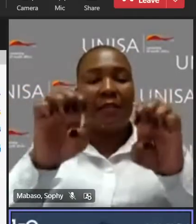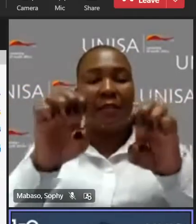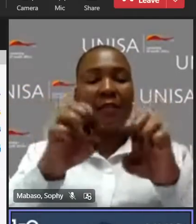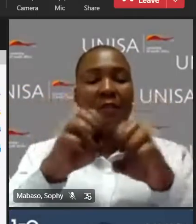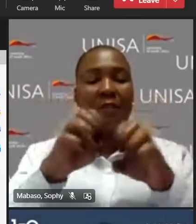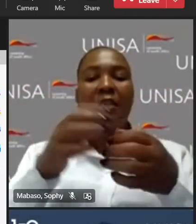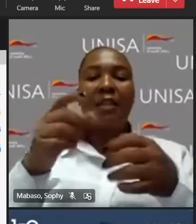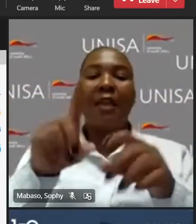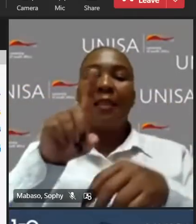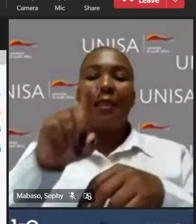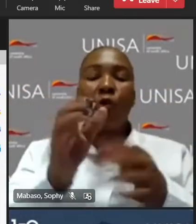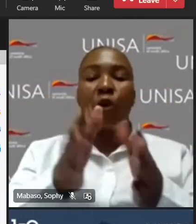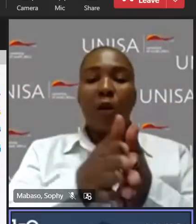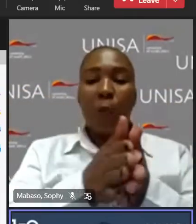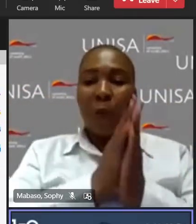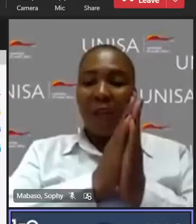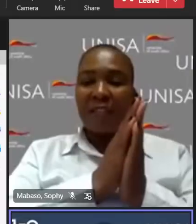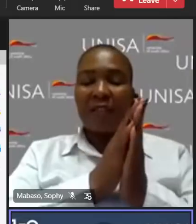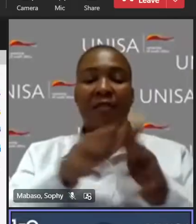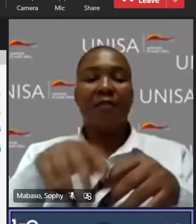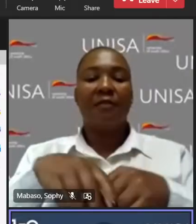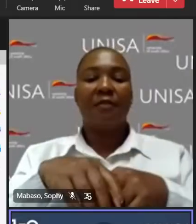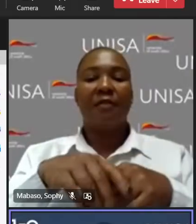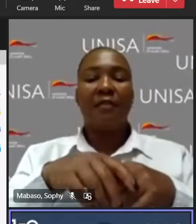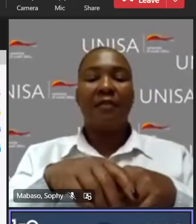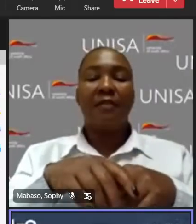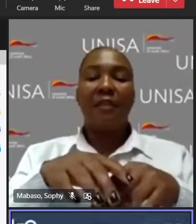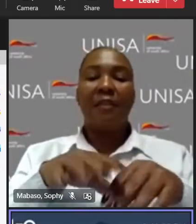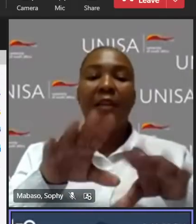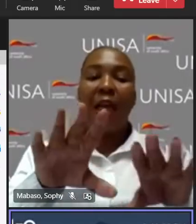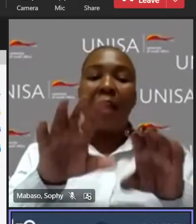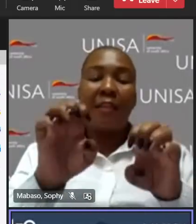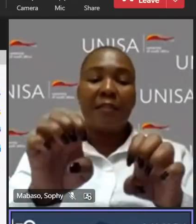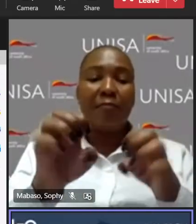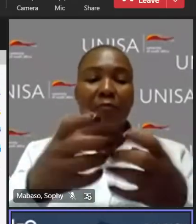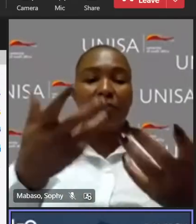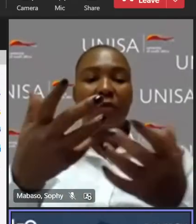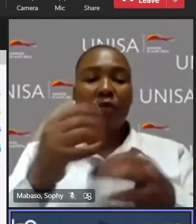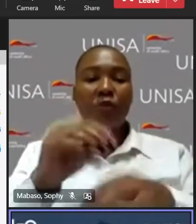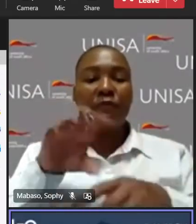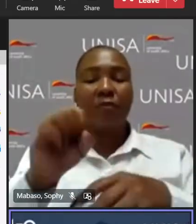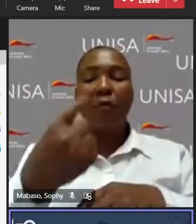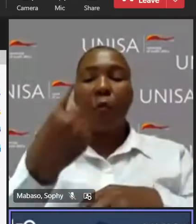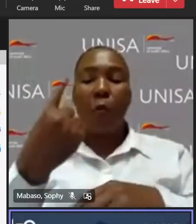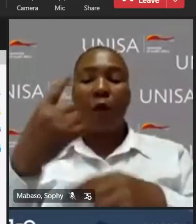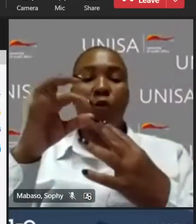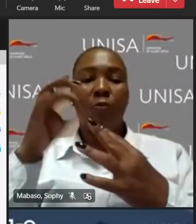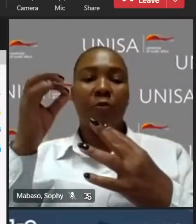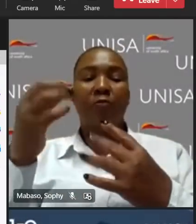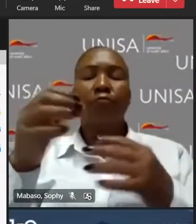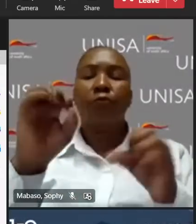request, and the exam center was because there's only one option. Okay.